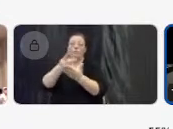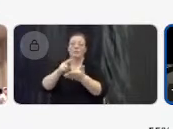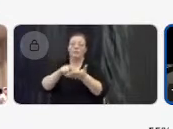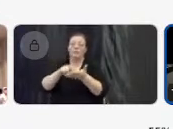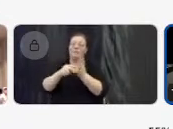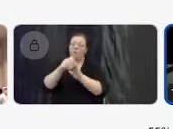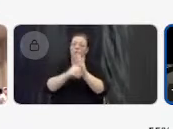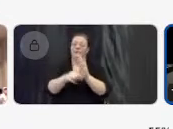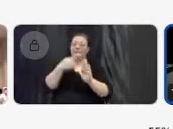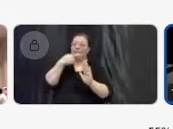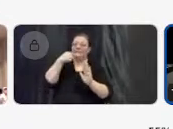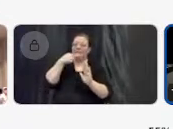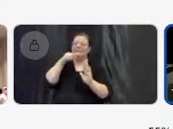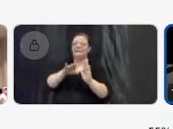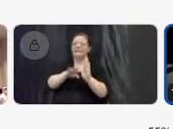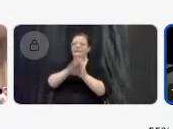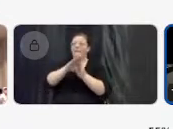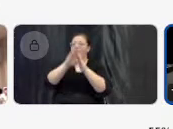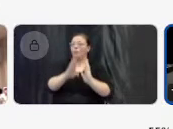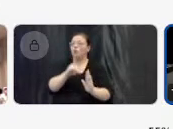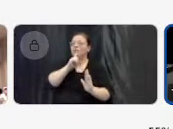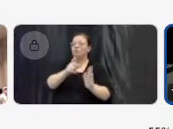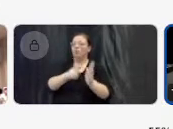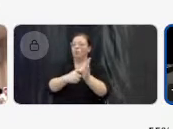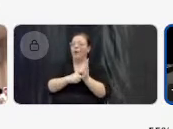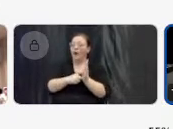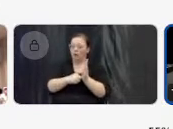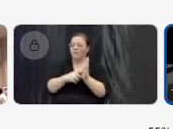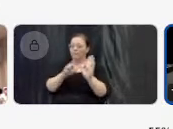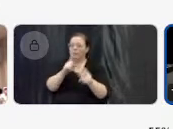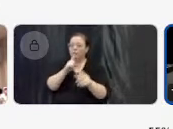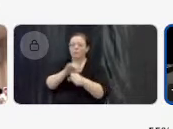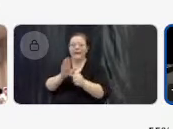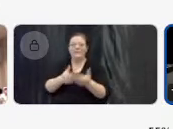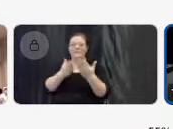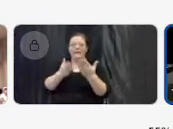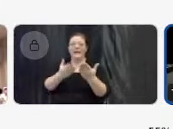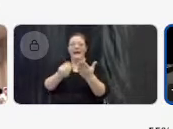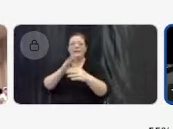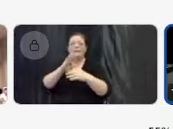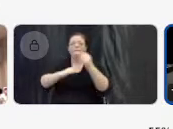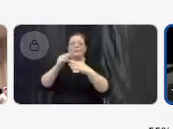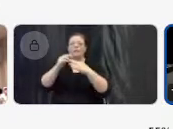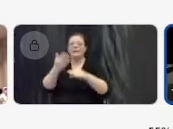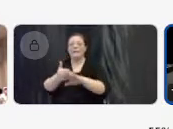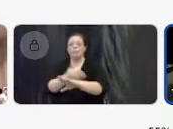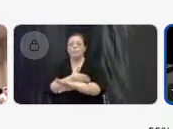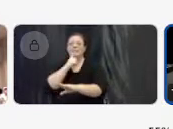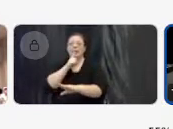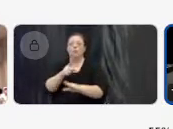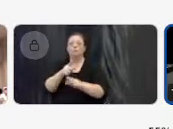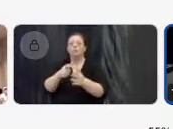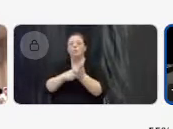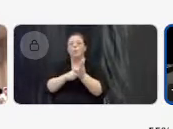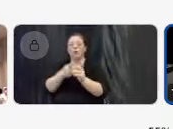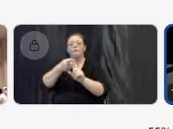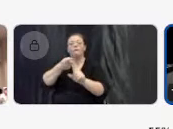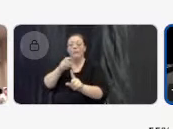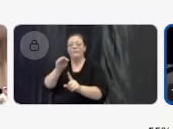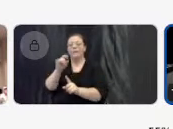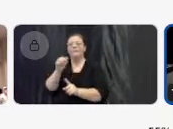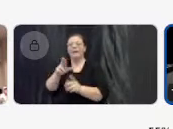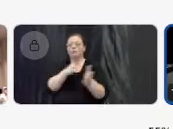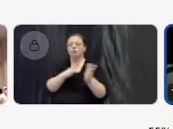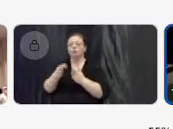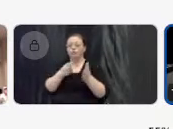says that the developer is required to dedicate the right-of-way and build the improvements that are required under the master street plan.